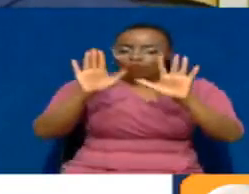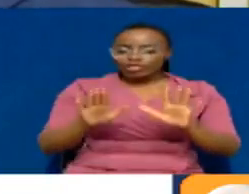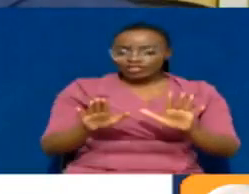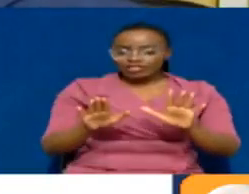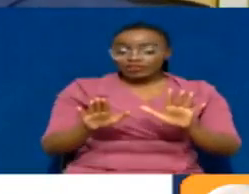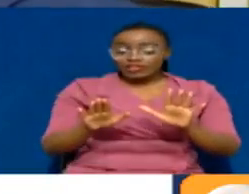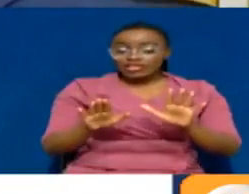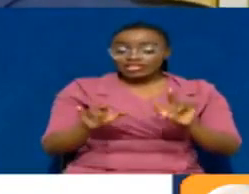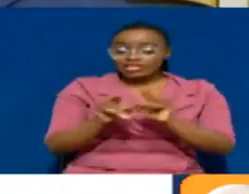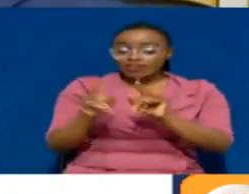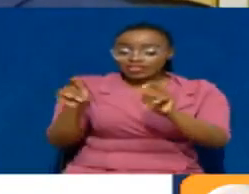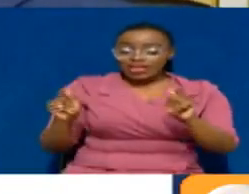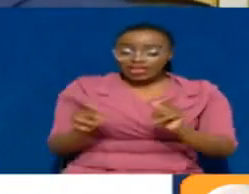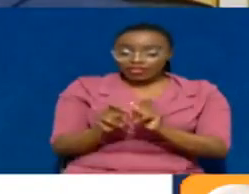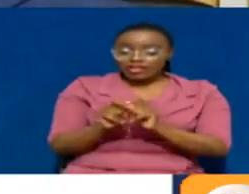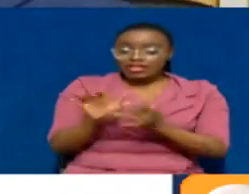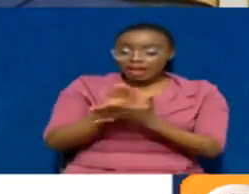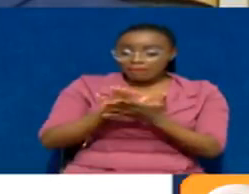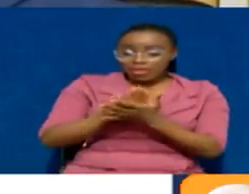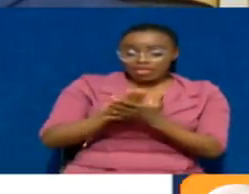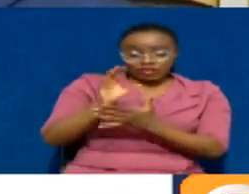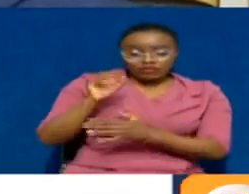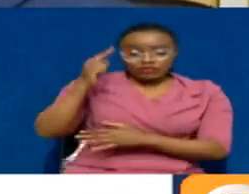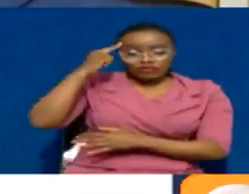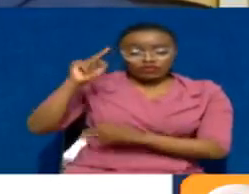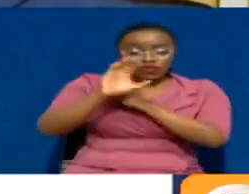you know, given the ethnic structure of our country.